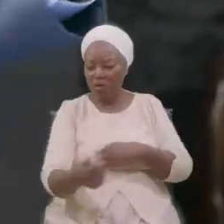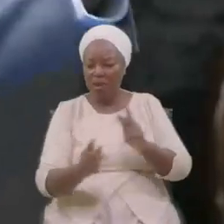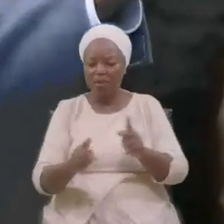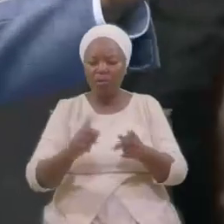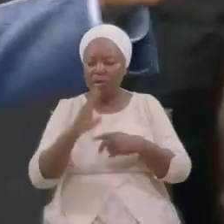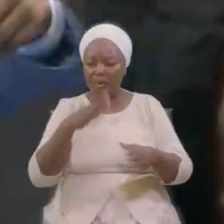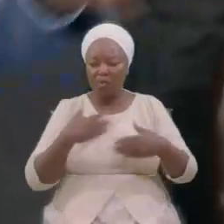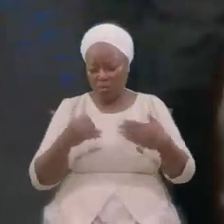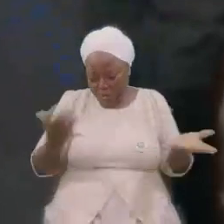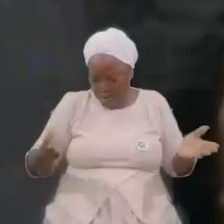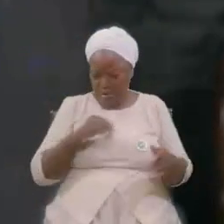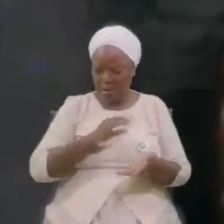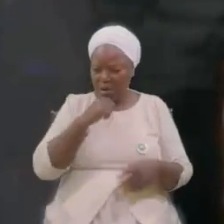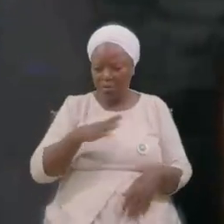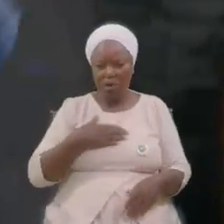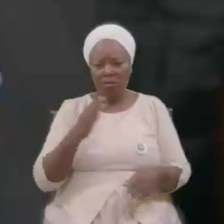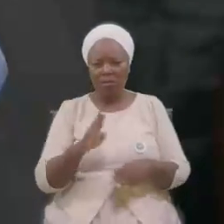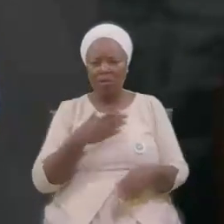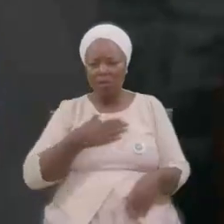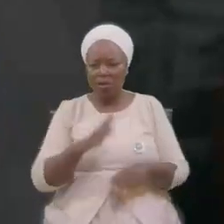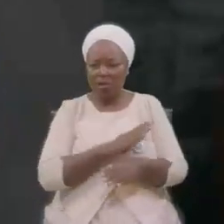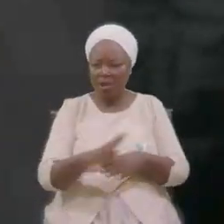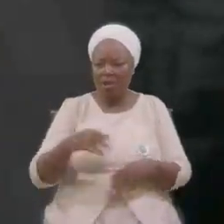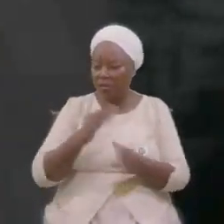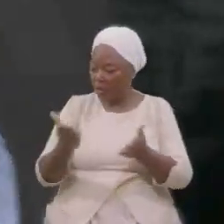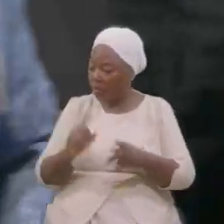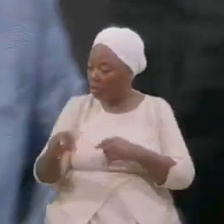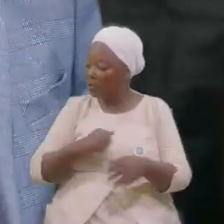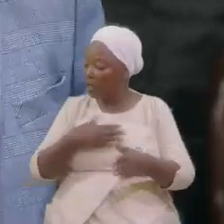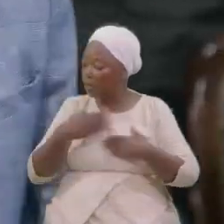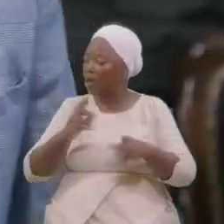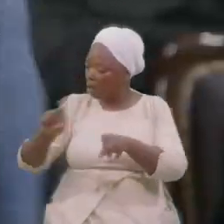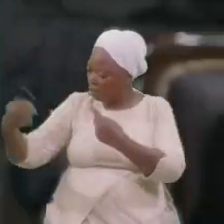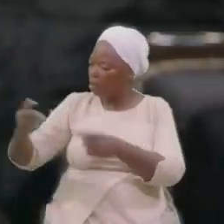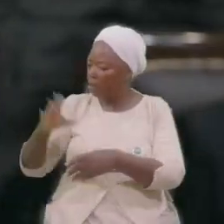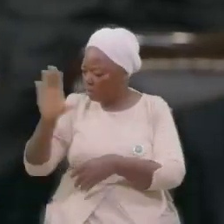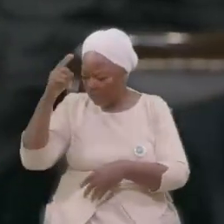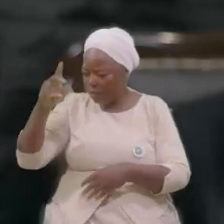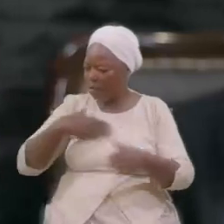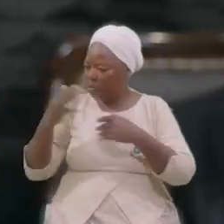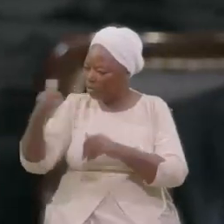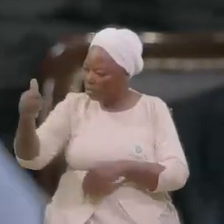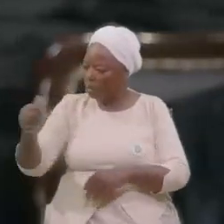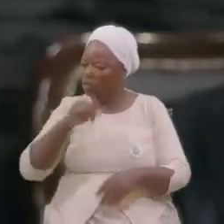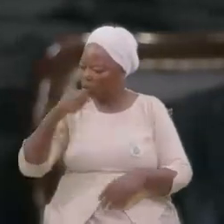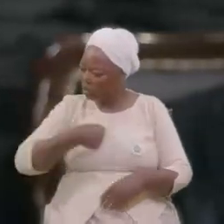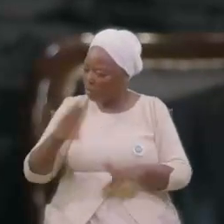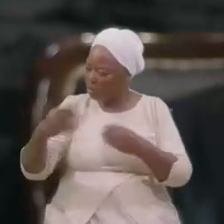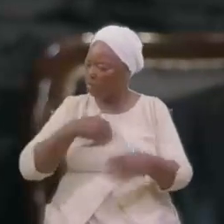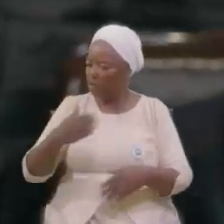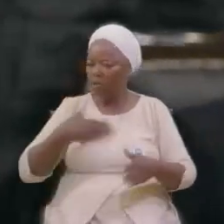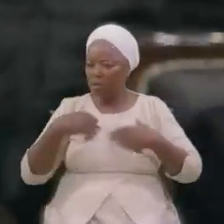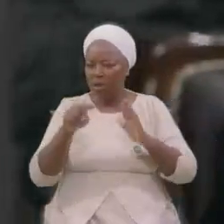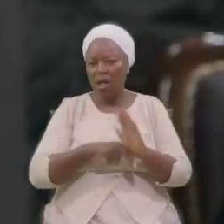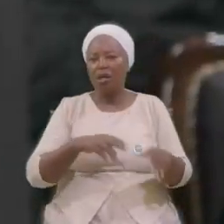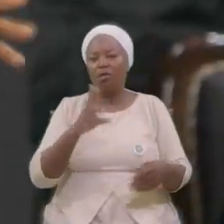If they want to be happy, let them go and find their happiness, not through me. No, there's no transformation in that. The